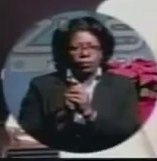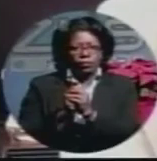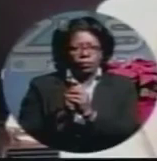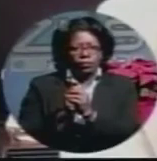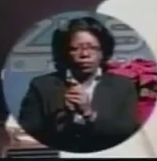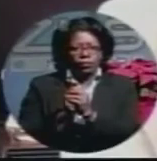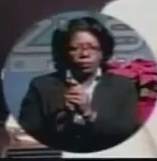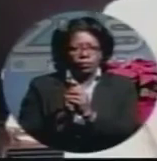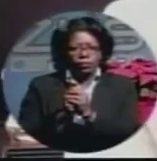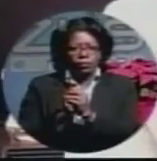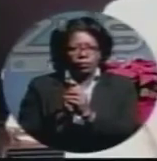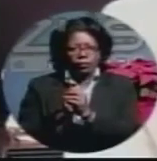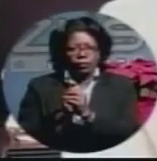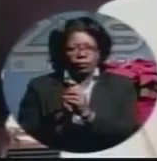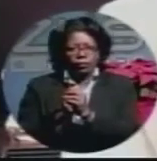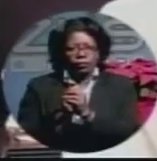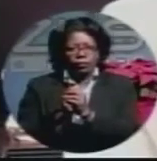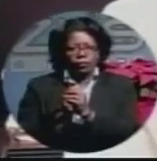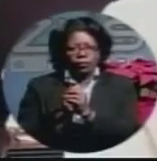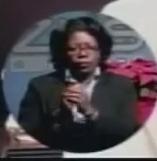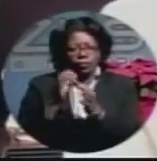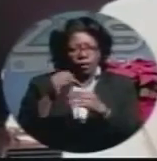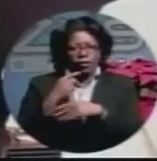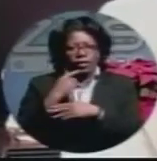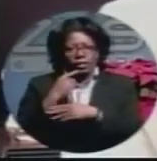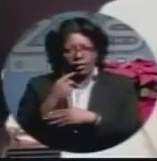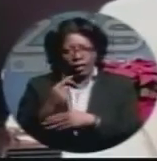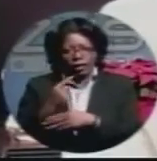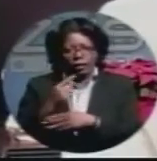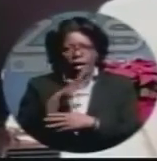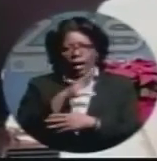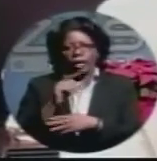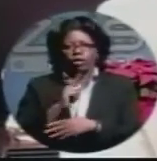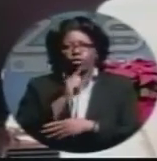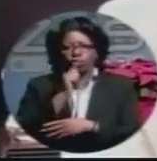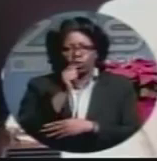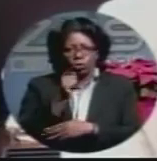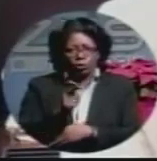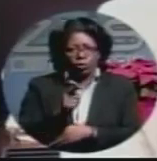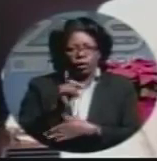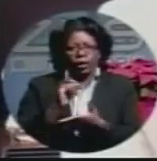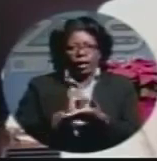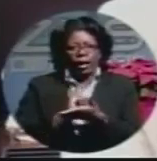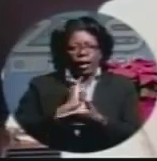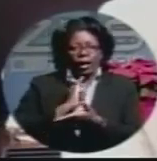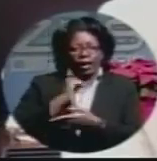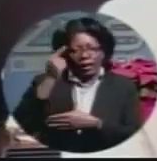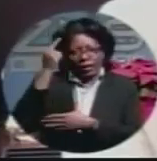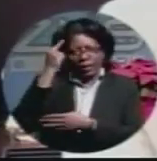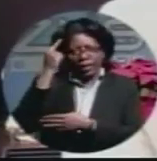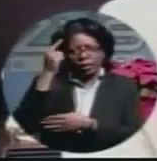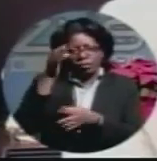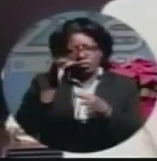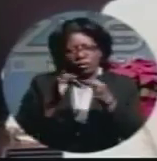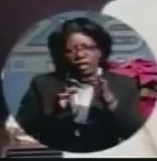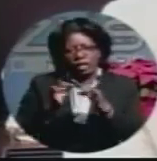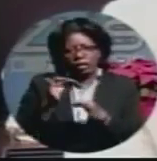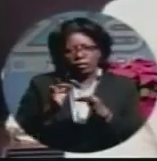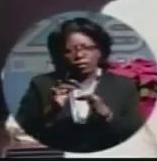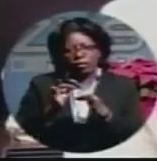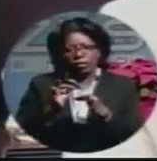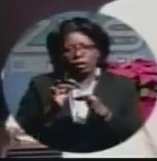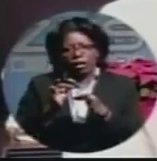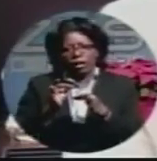And if the allegations prove to be true, then I think that if they have